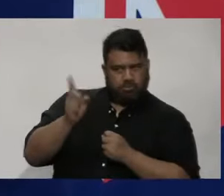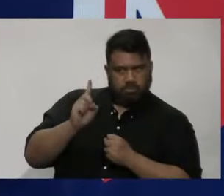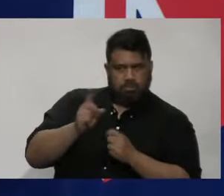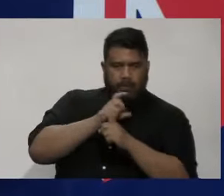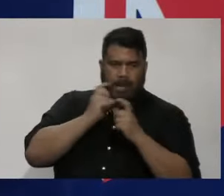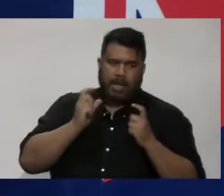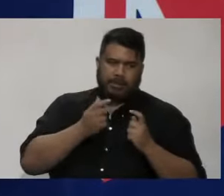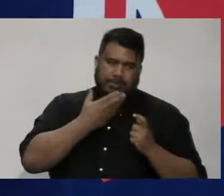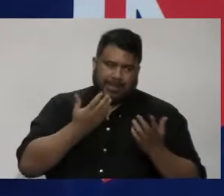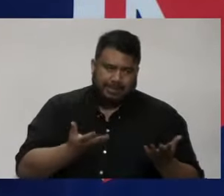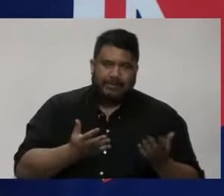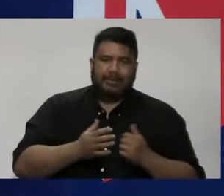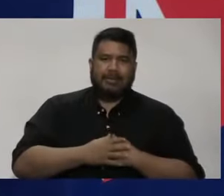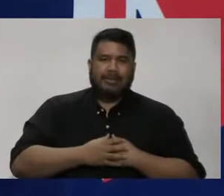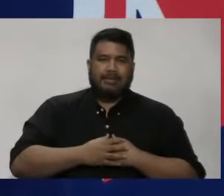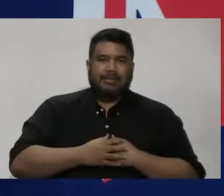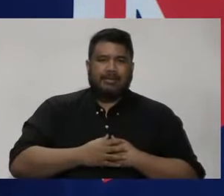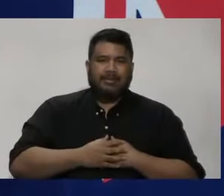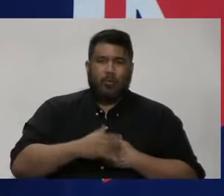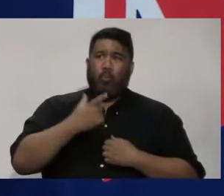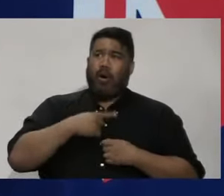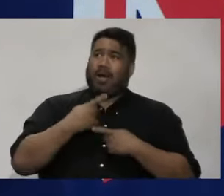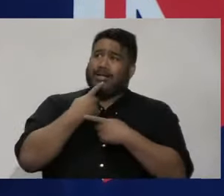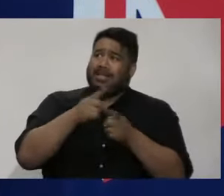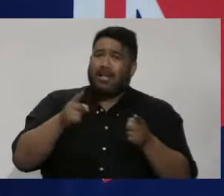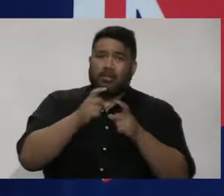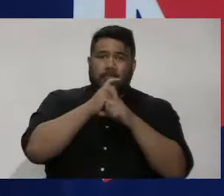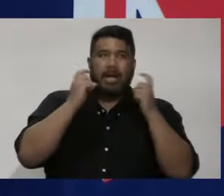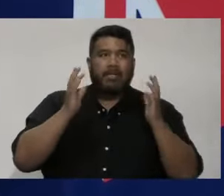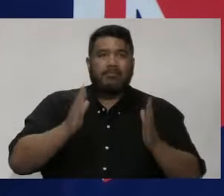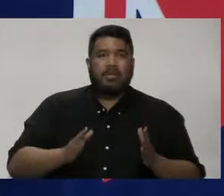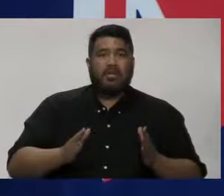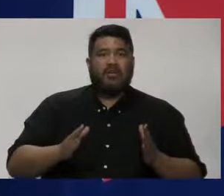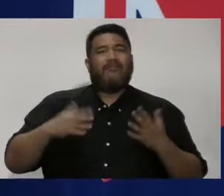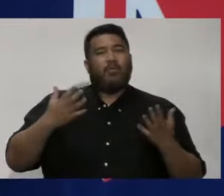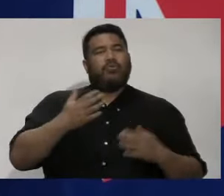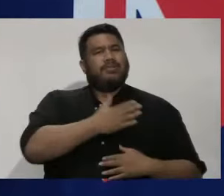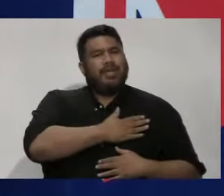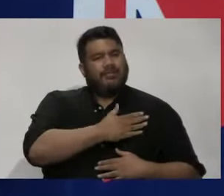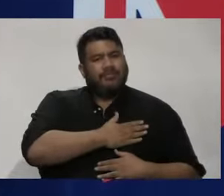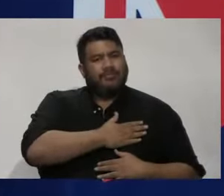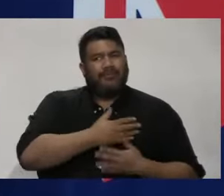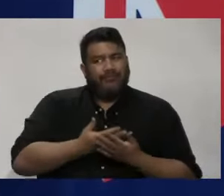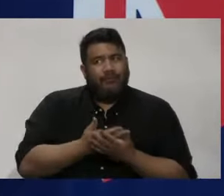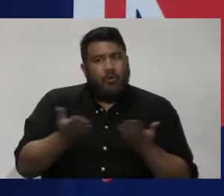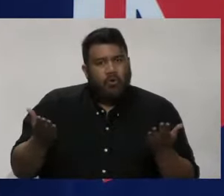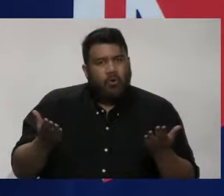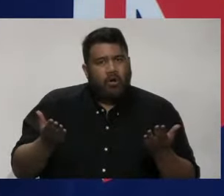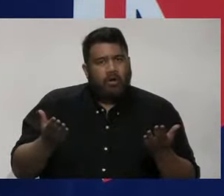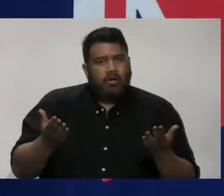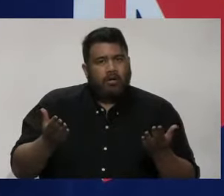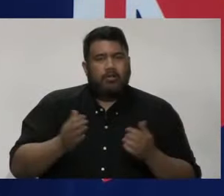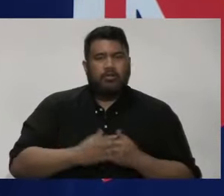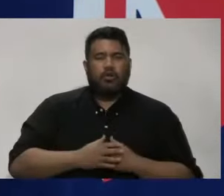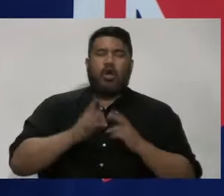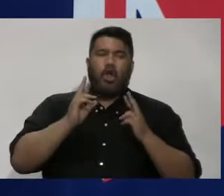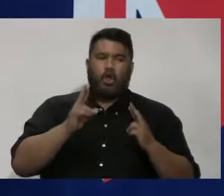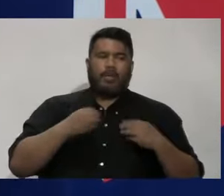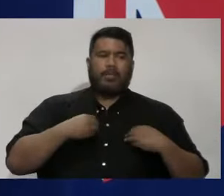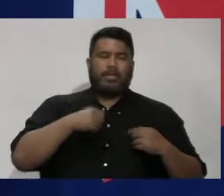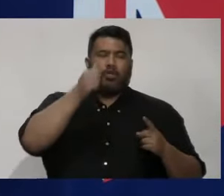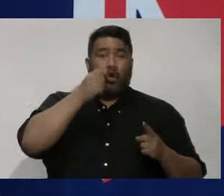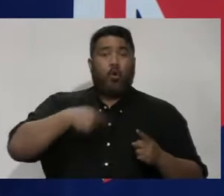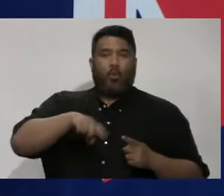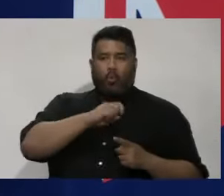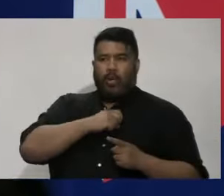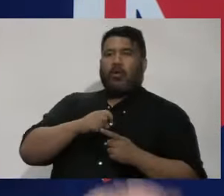It is ultimately there for everyone's safety, but I just ask other users of public transport to have faith that we will enforce it and that they therefore don't need